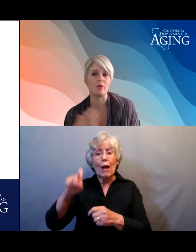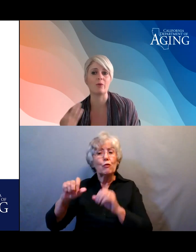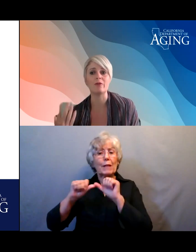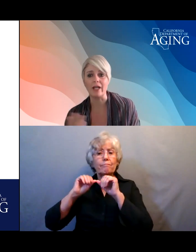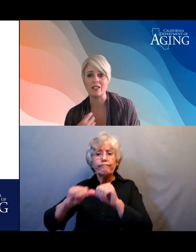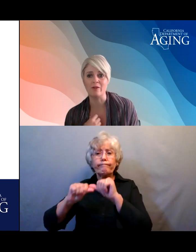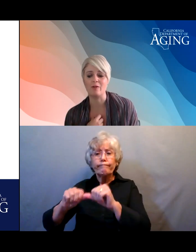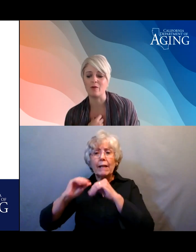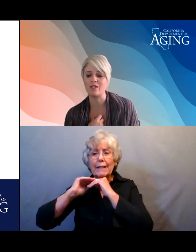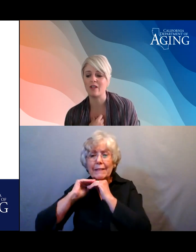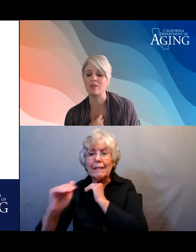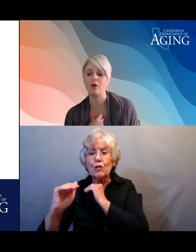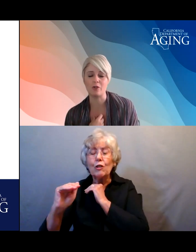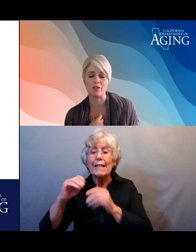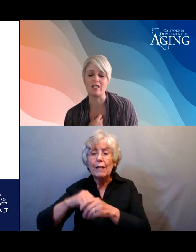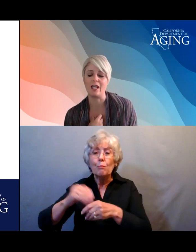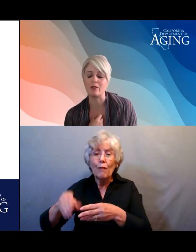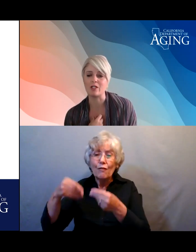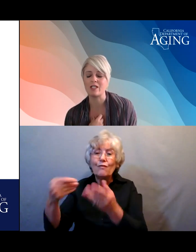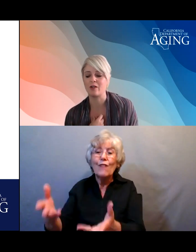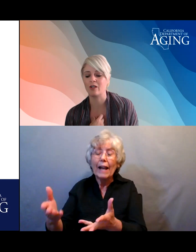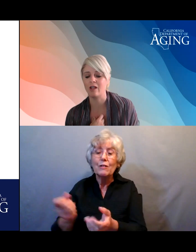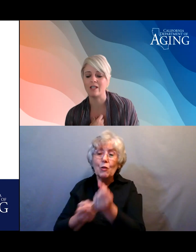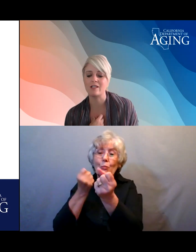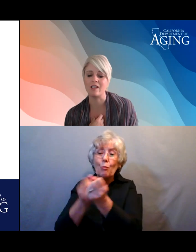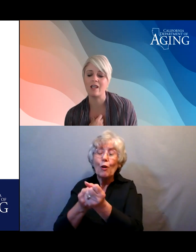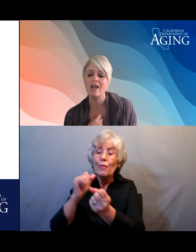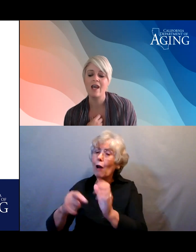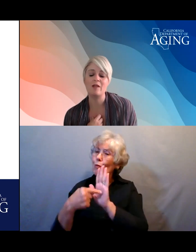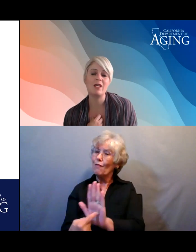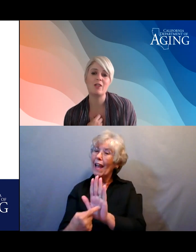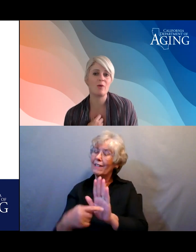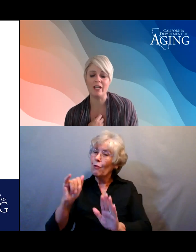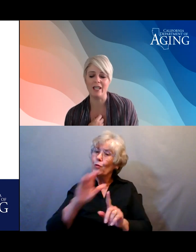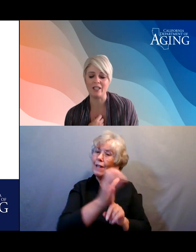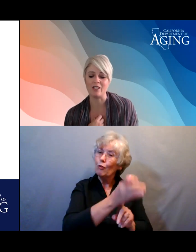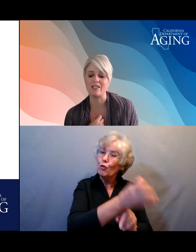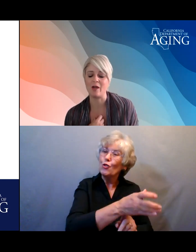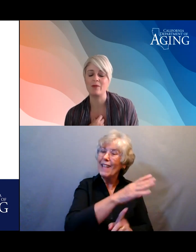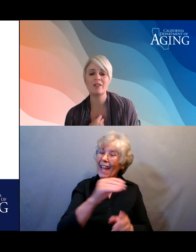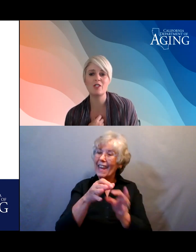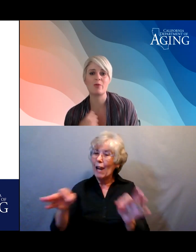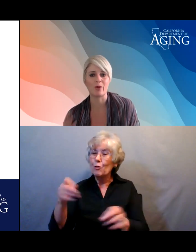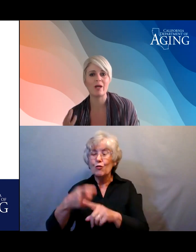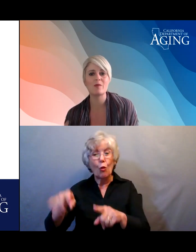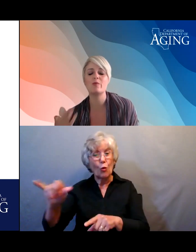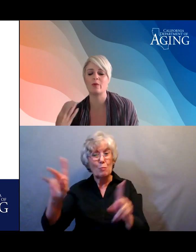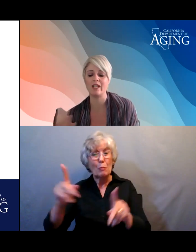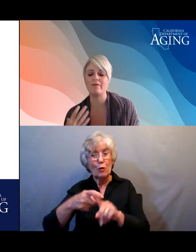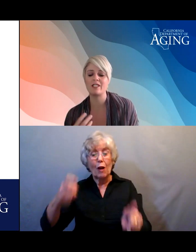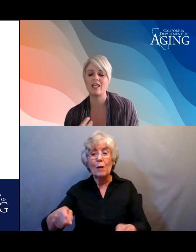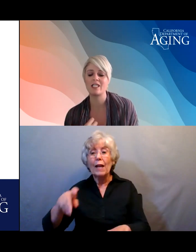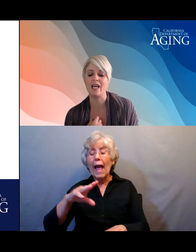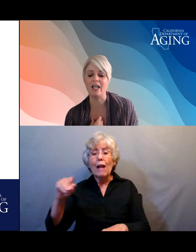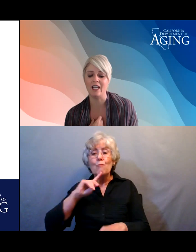that is really reflective of those cultures and languages that your clients see, and then making the right connections, not just to programs, but